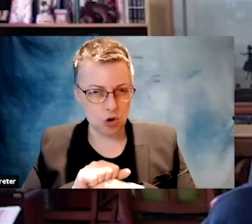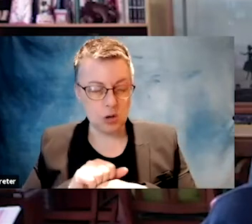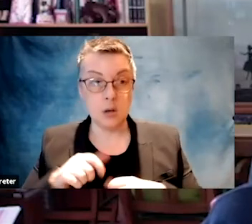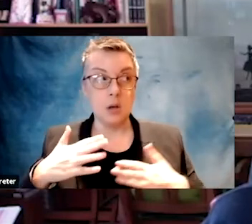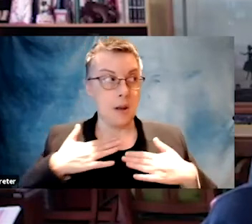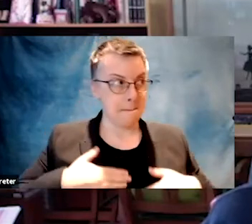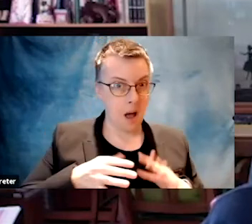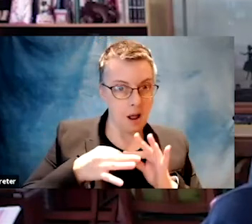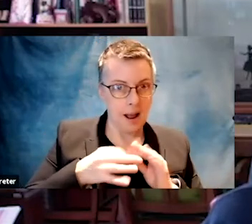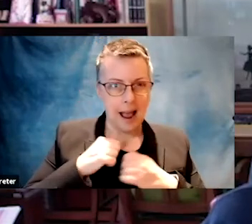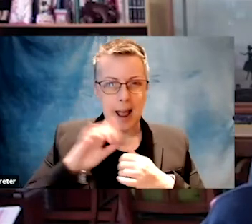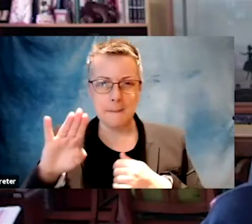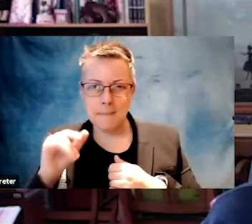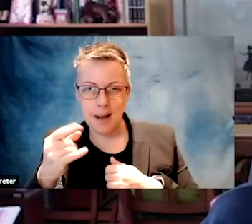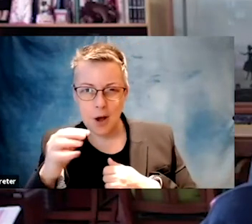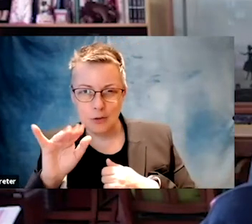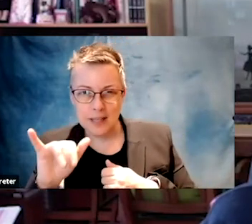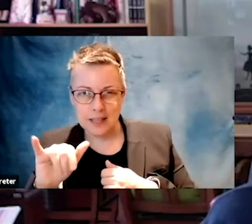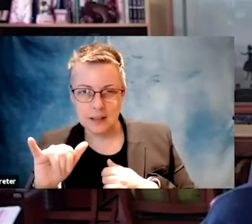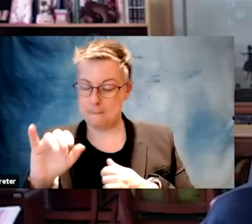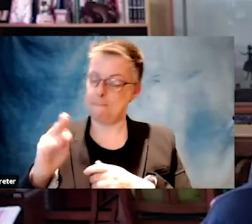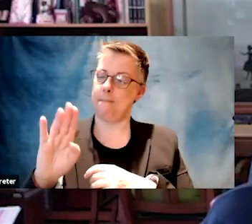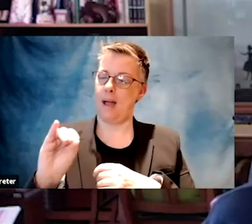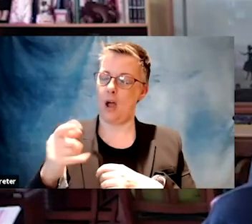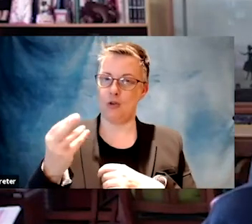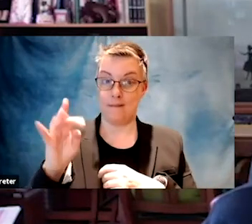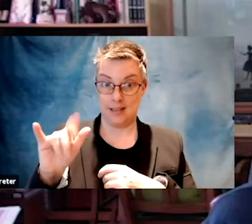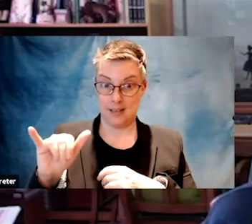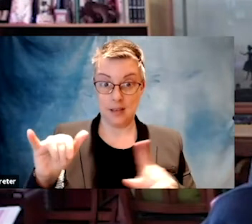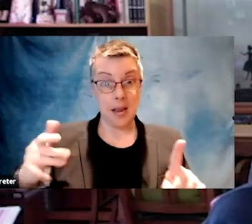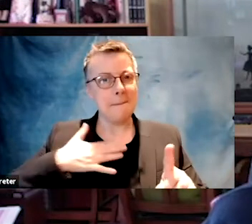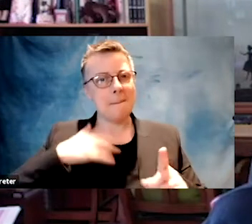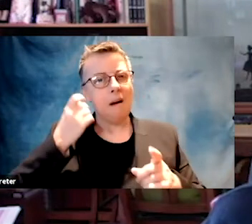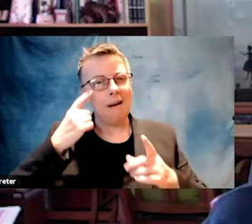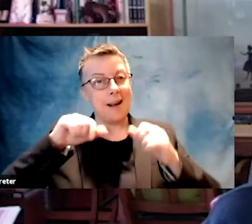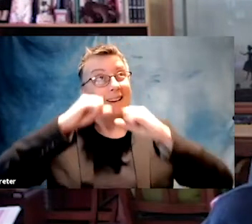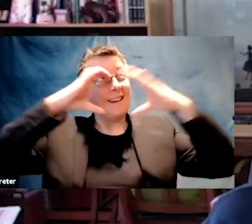bodies and their biography, my understanding of embodiment gets larger.